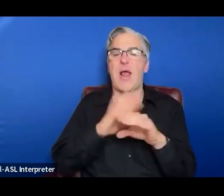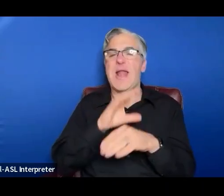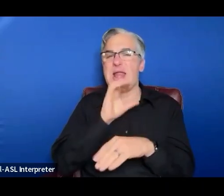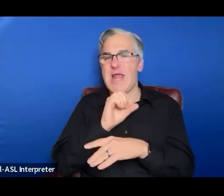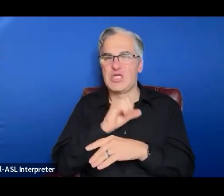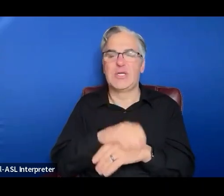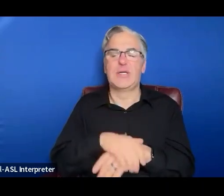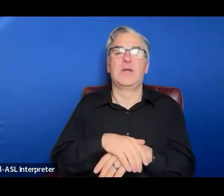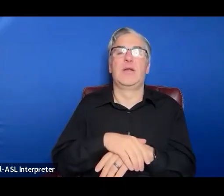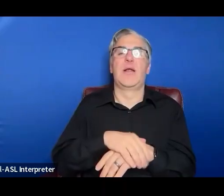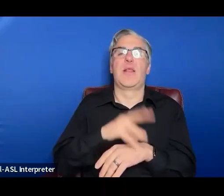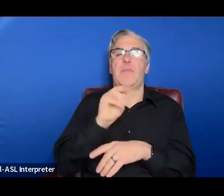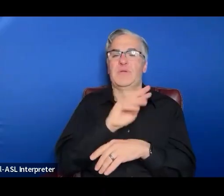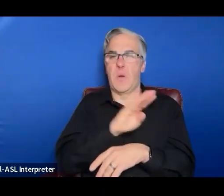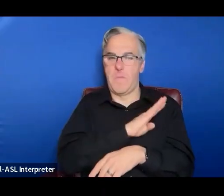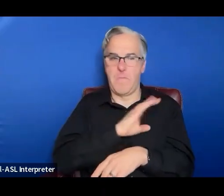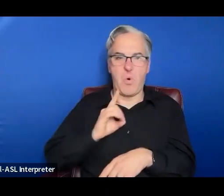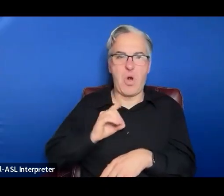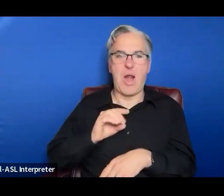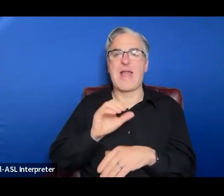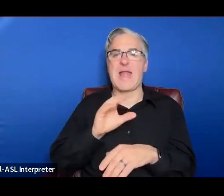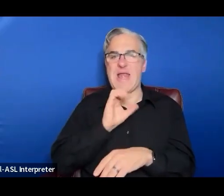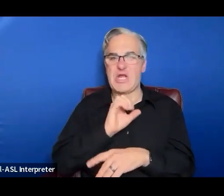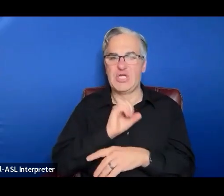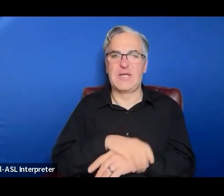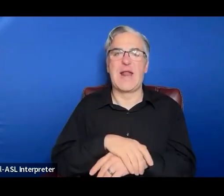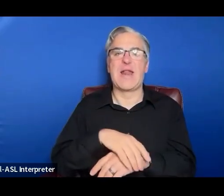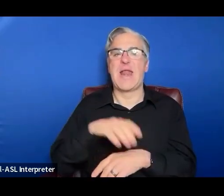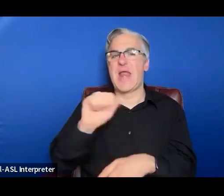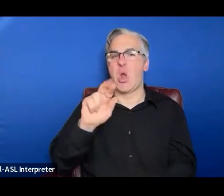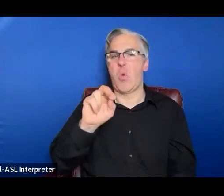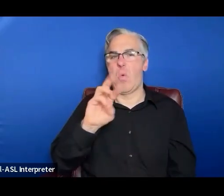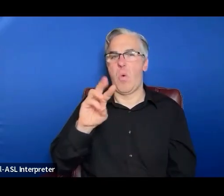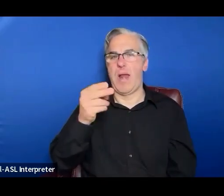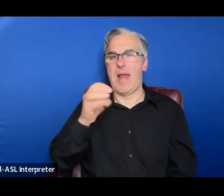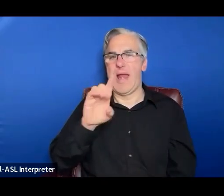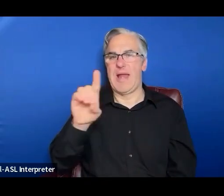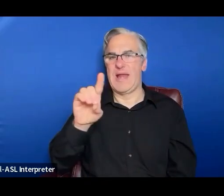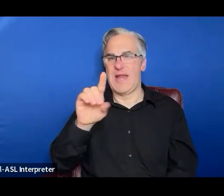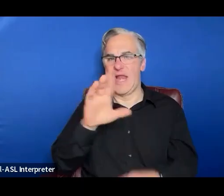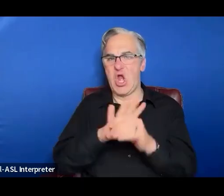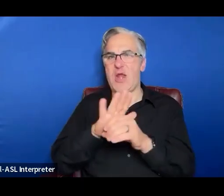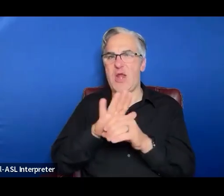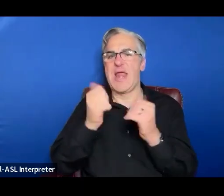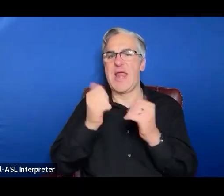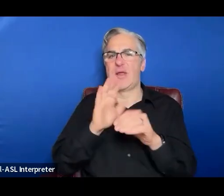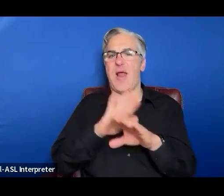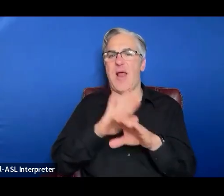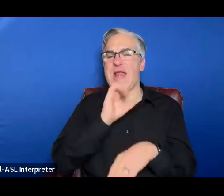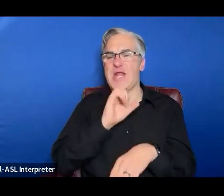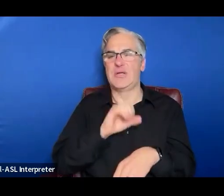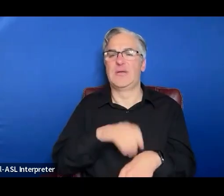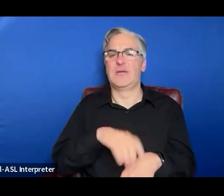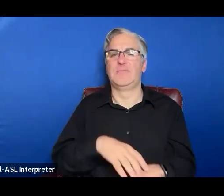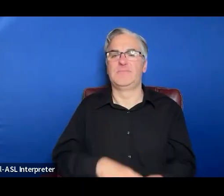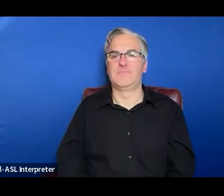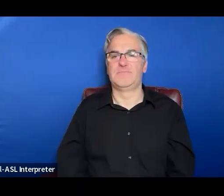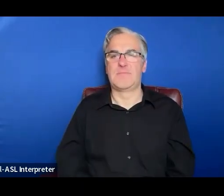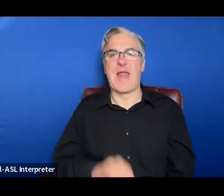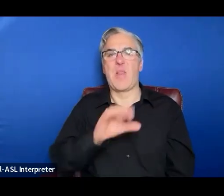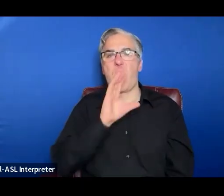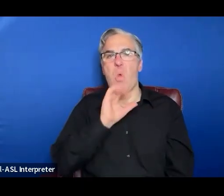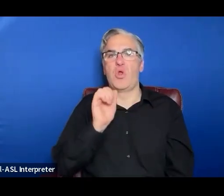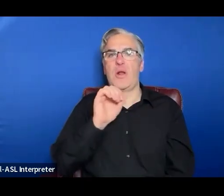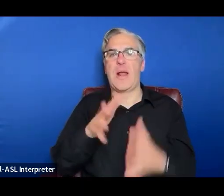the Minnesota Board on Aging and the Arrowhead Area Agency on Aging and the Older Americans Act. And now we're